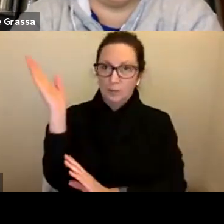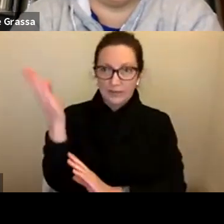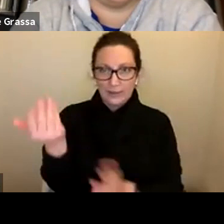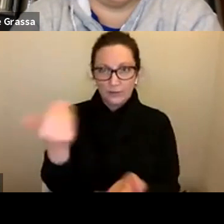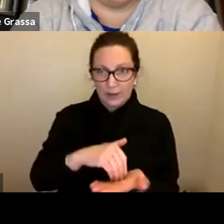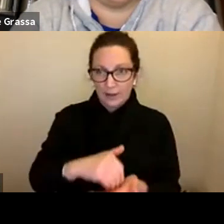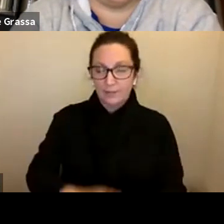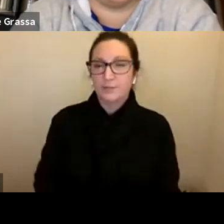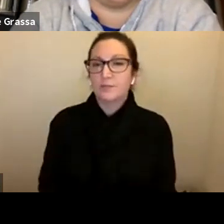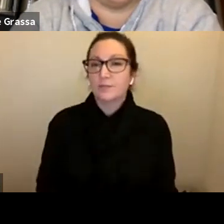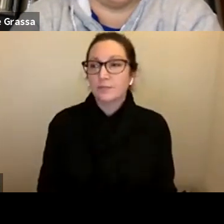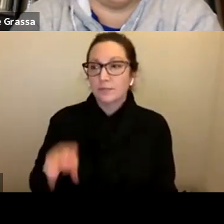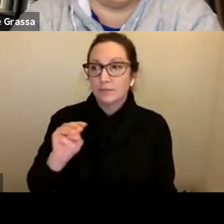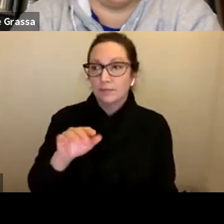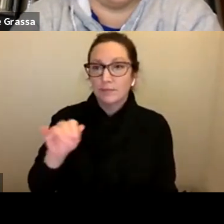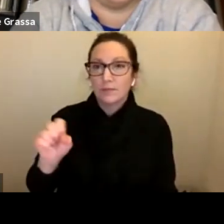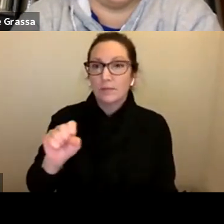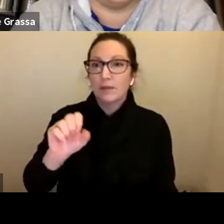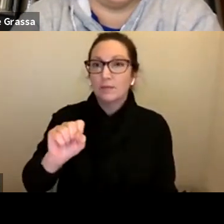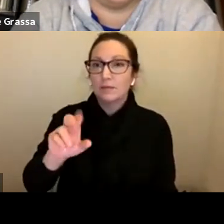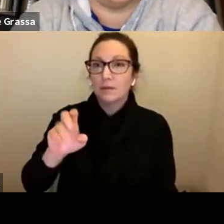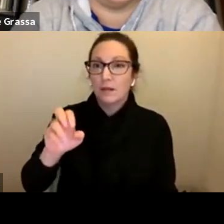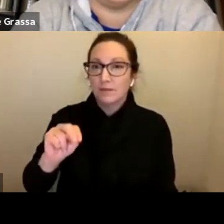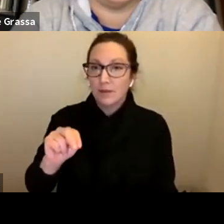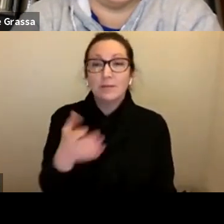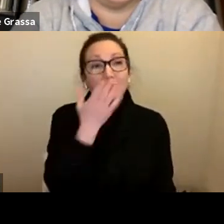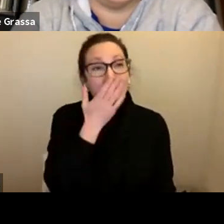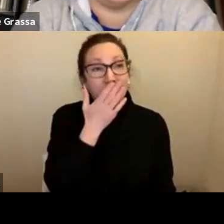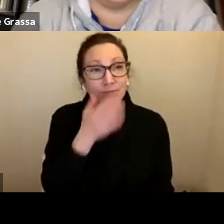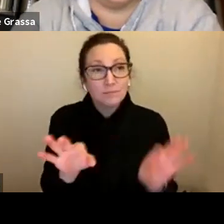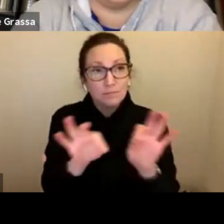was really a very important point.